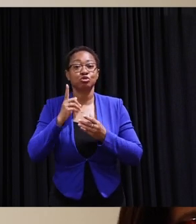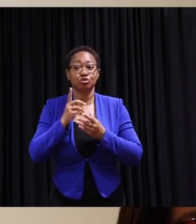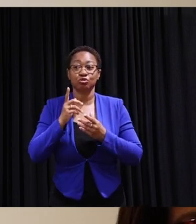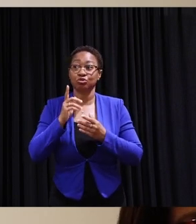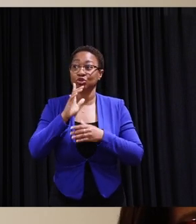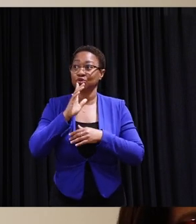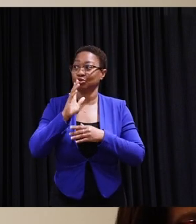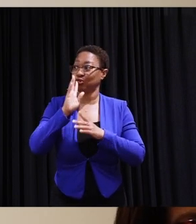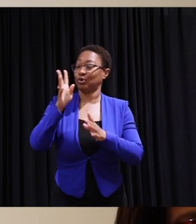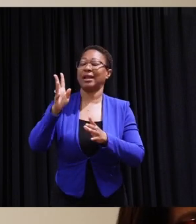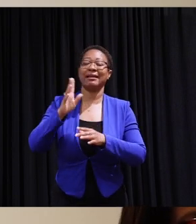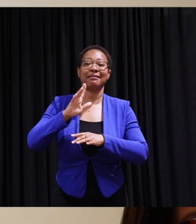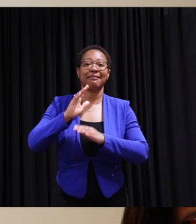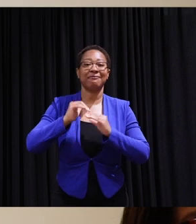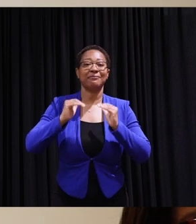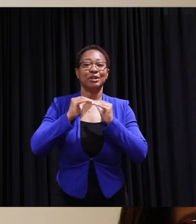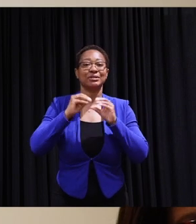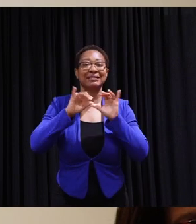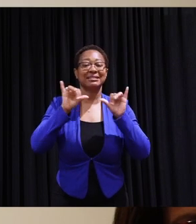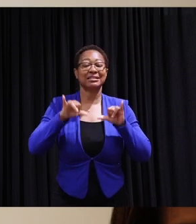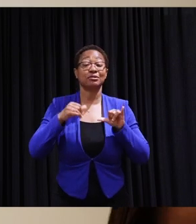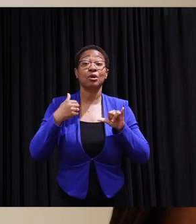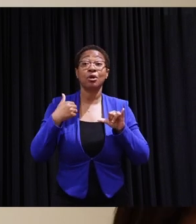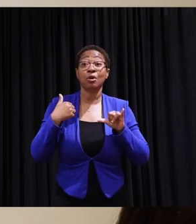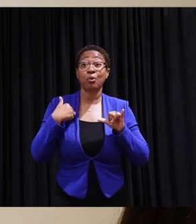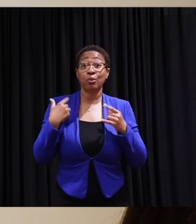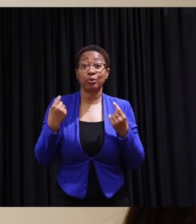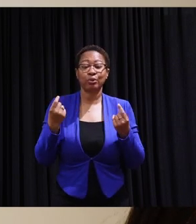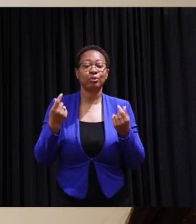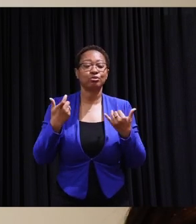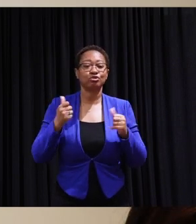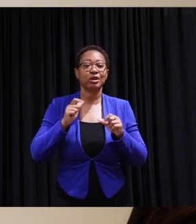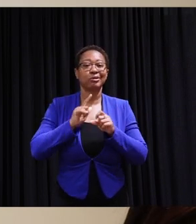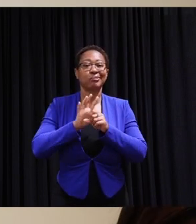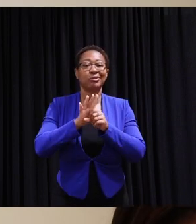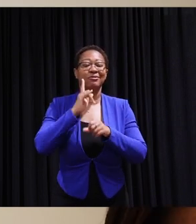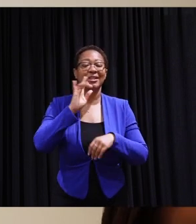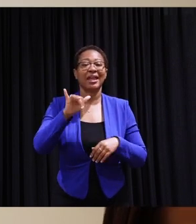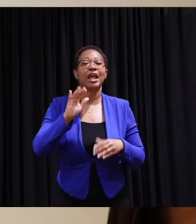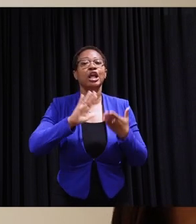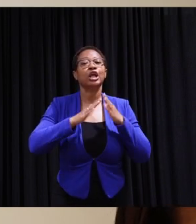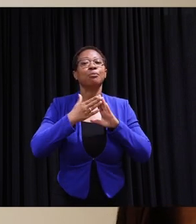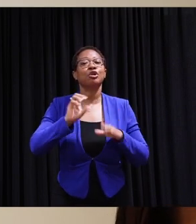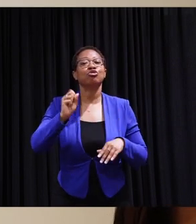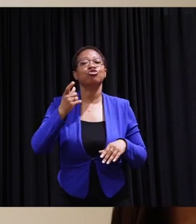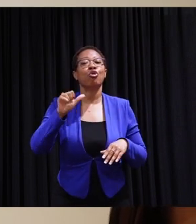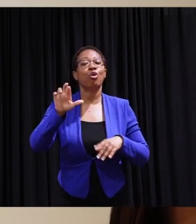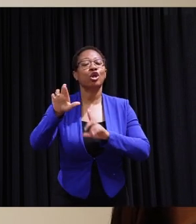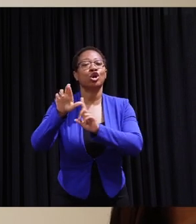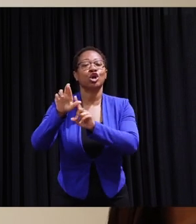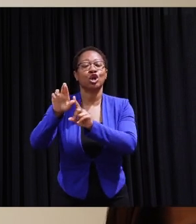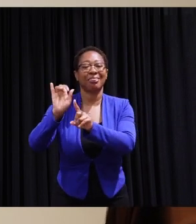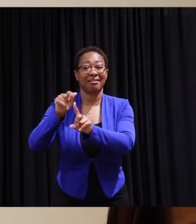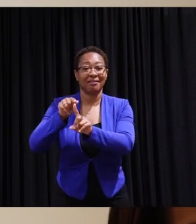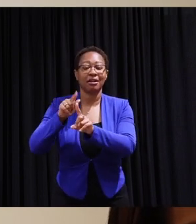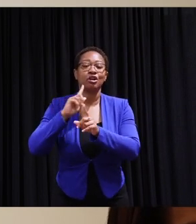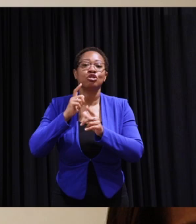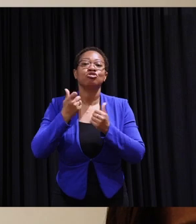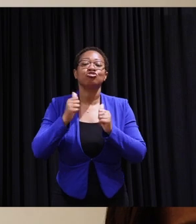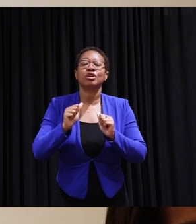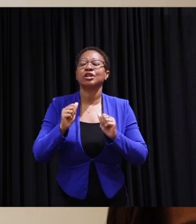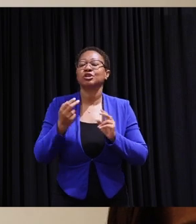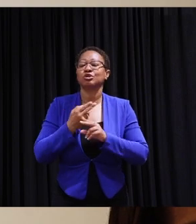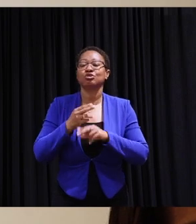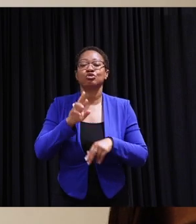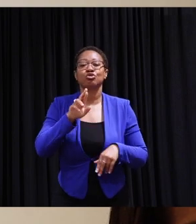create fairness in the system. And that's why we're trying to push then for community solar, for other ways to get around using renewables,